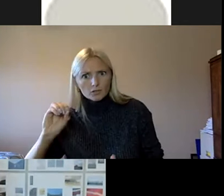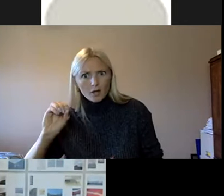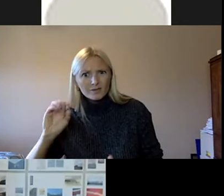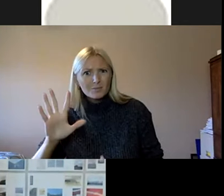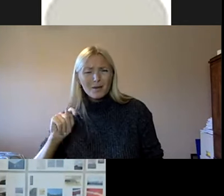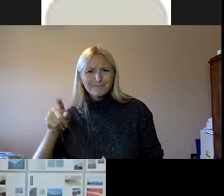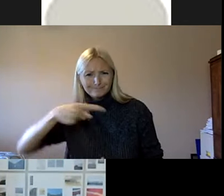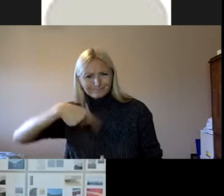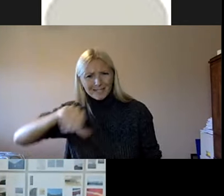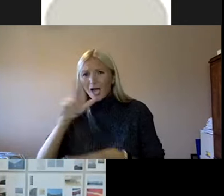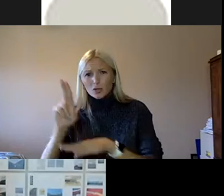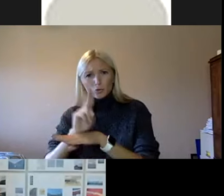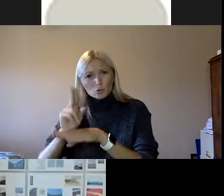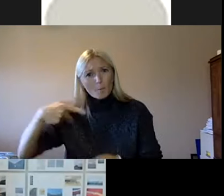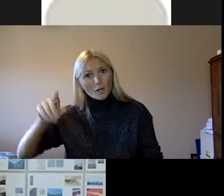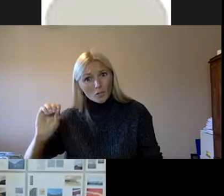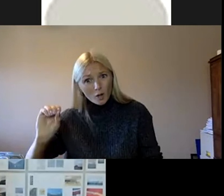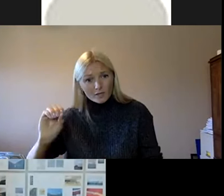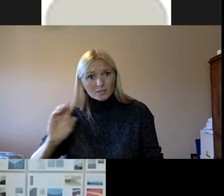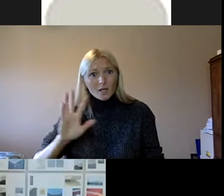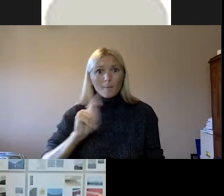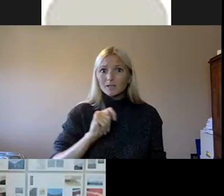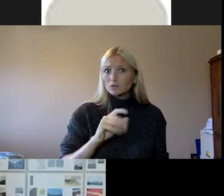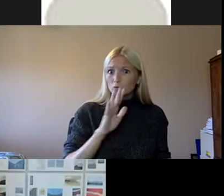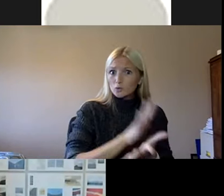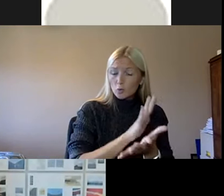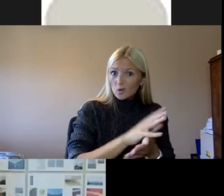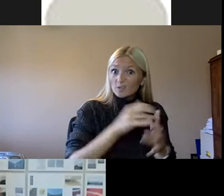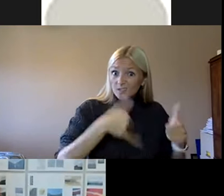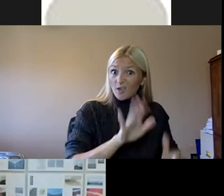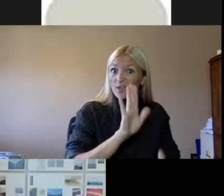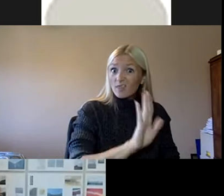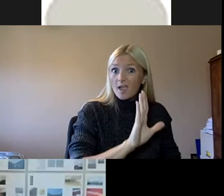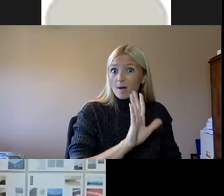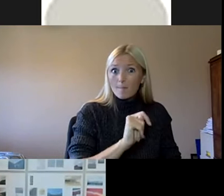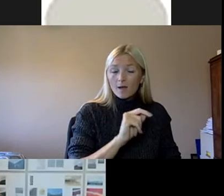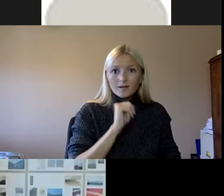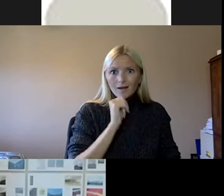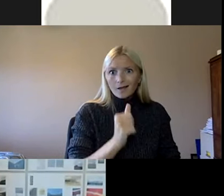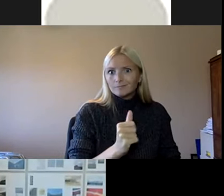communicate. Same way schools will be there, but it won't be the primary form of learning. Learning is going to be everywhere.